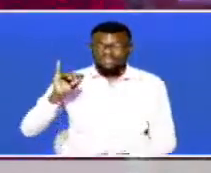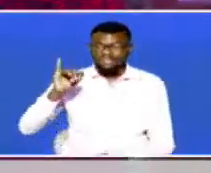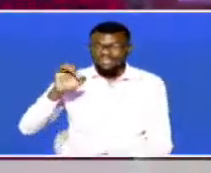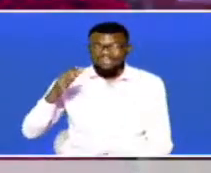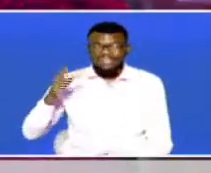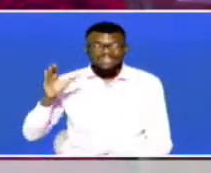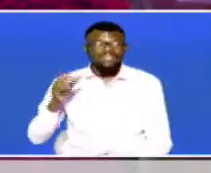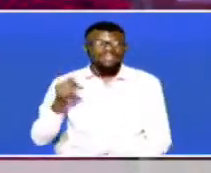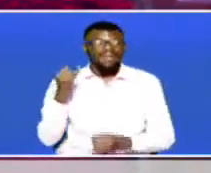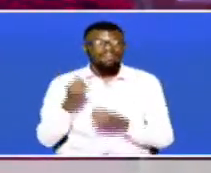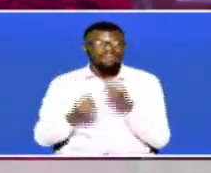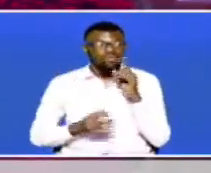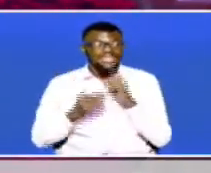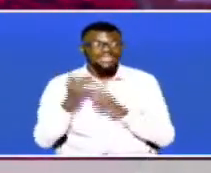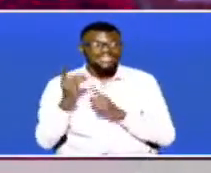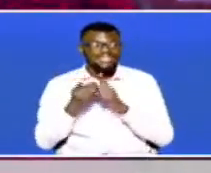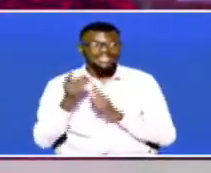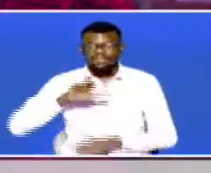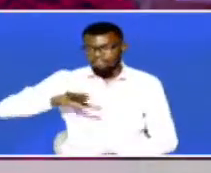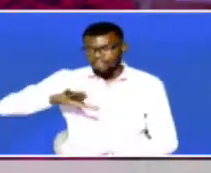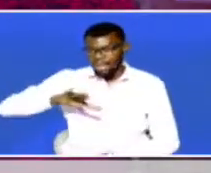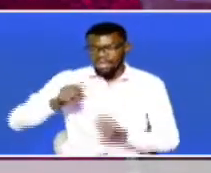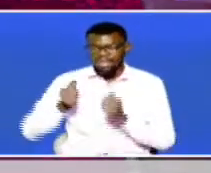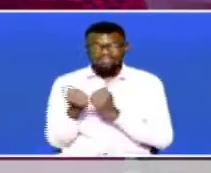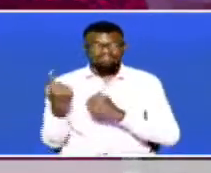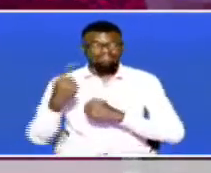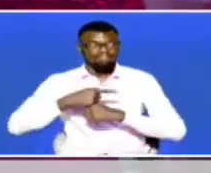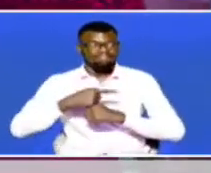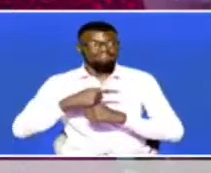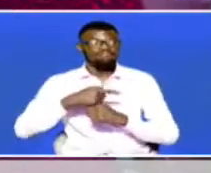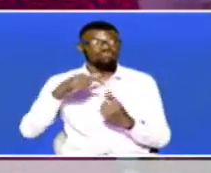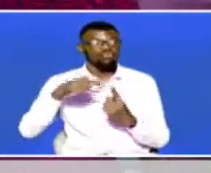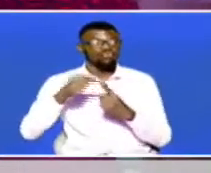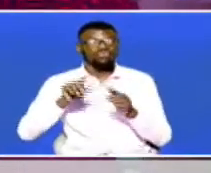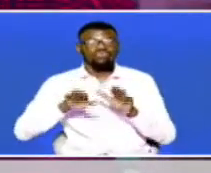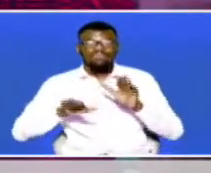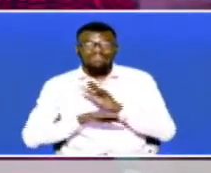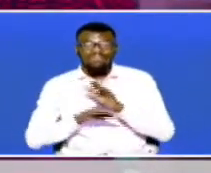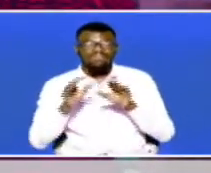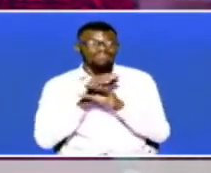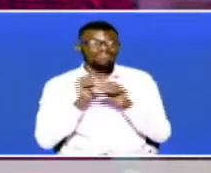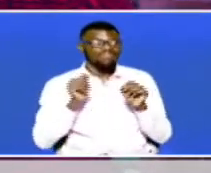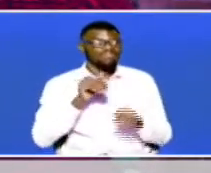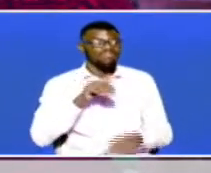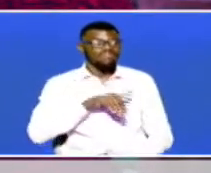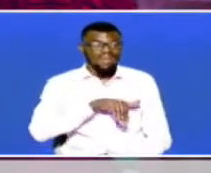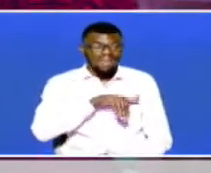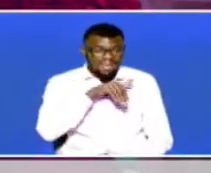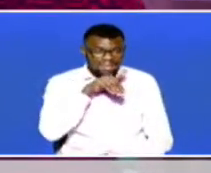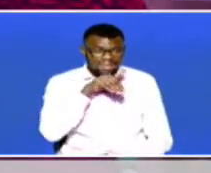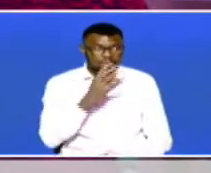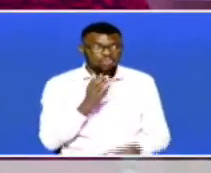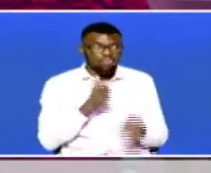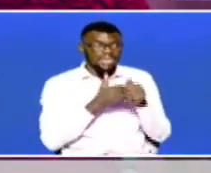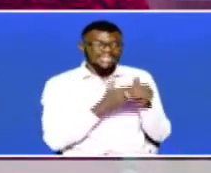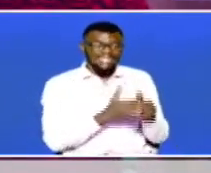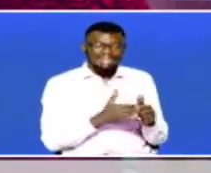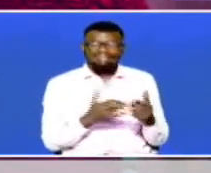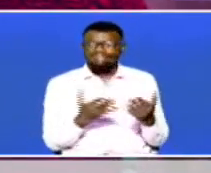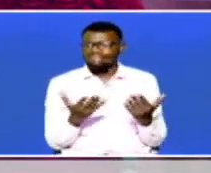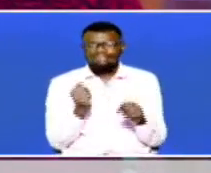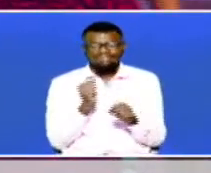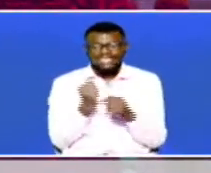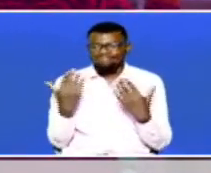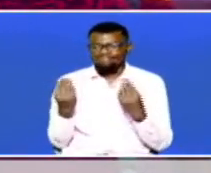deadline of 10 days for a presidential aspirant to pick their running mate, ODM leader Raila Odinga could have a lot in his hands, as now